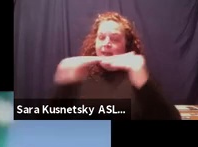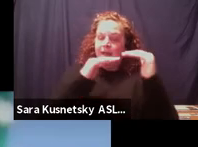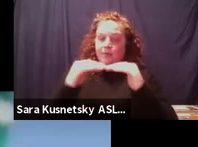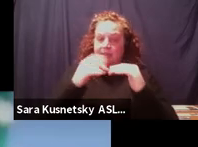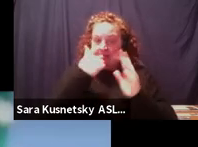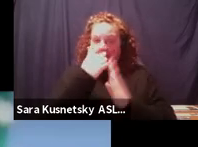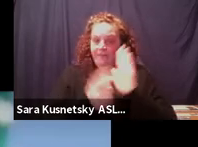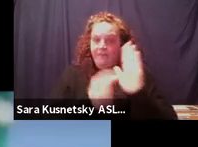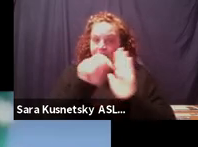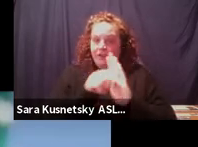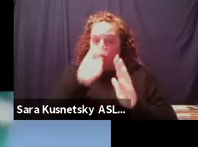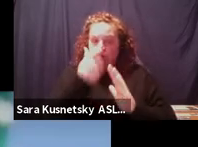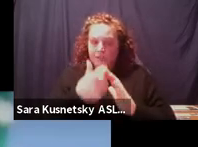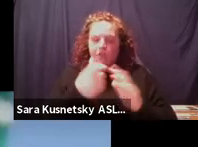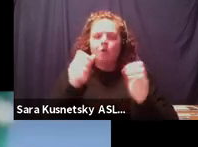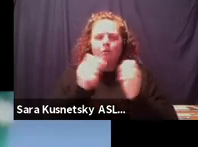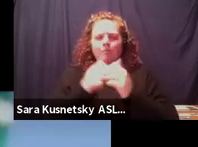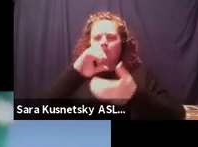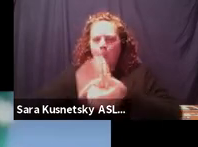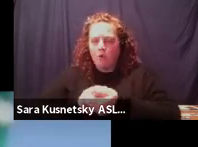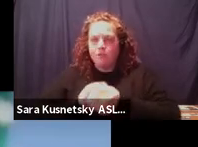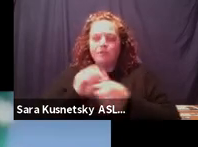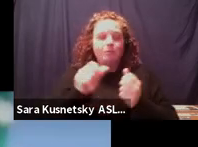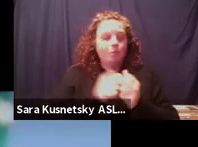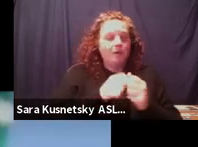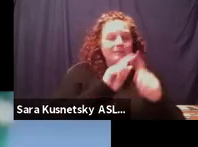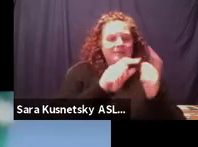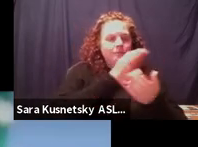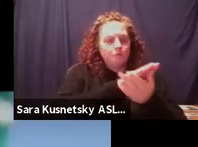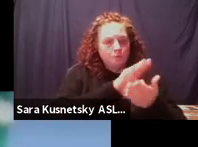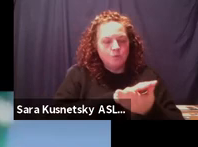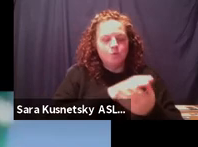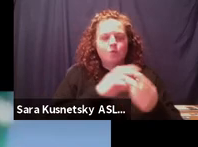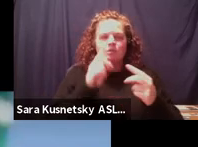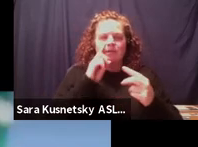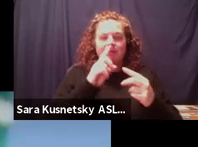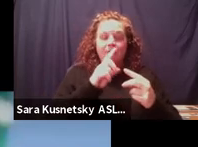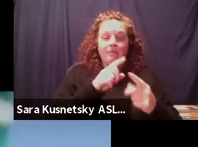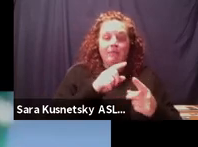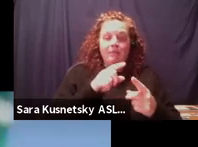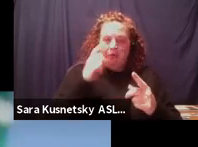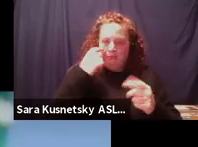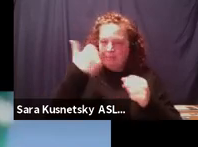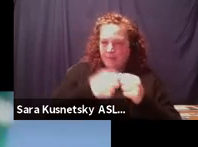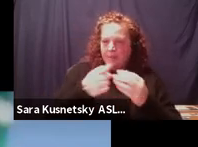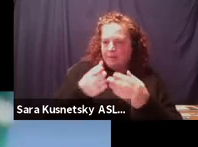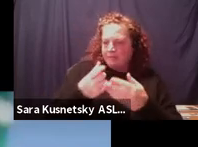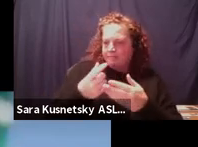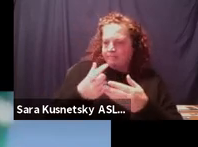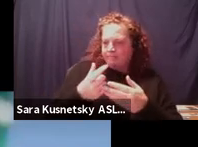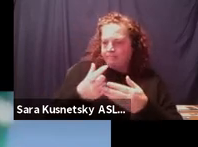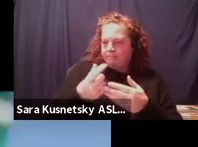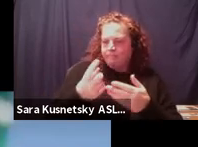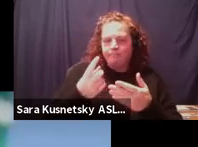partnership with Boston Arts Academy and the Boston Student Advisory Council. As you recall, you saw this clip when the Equity